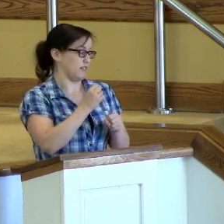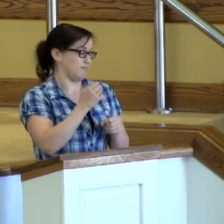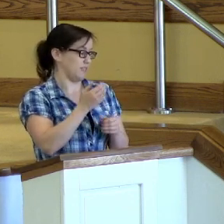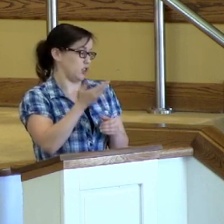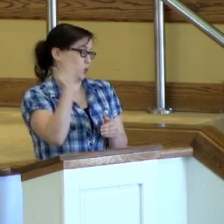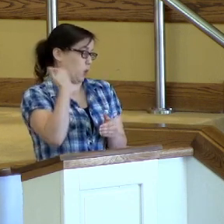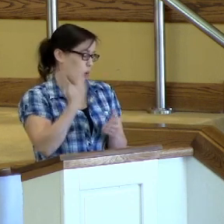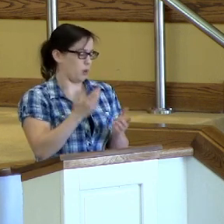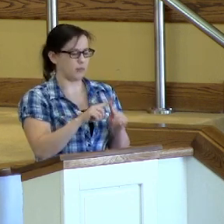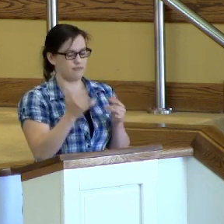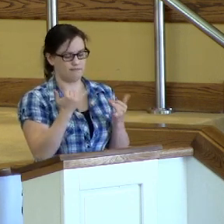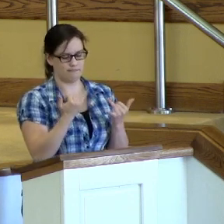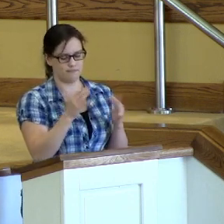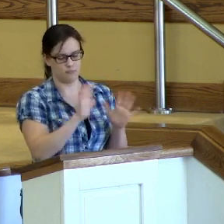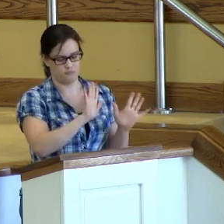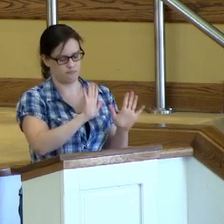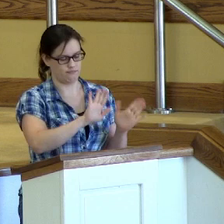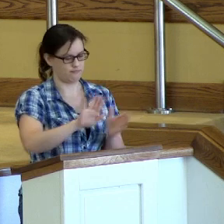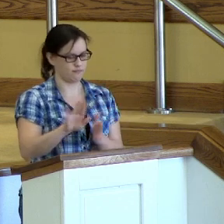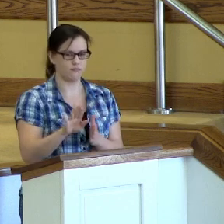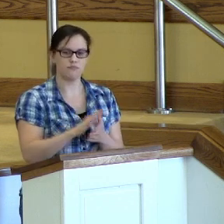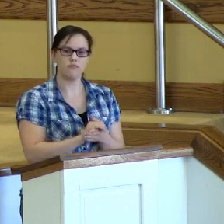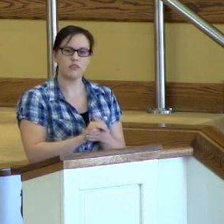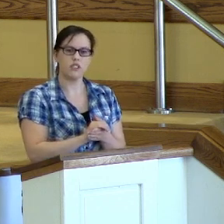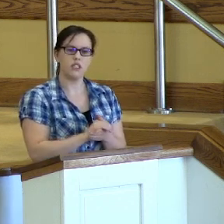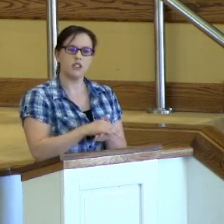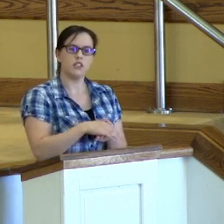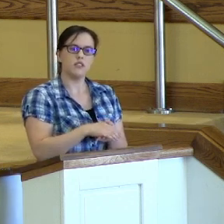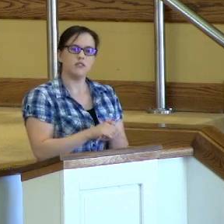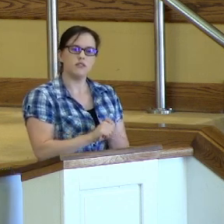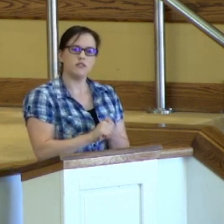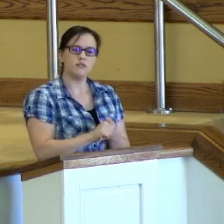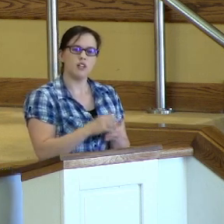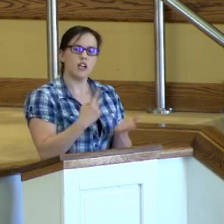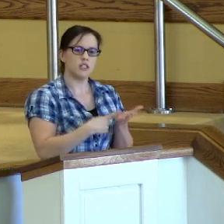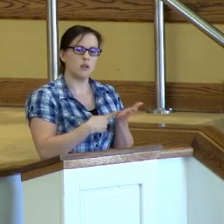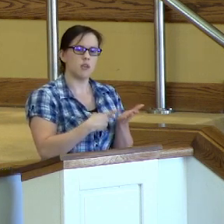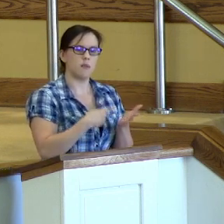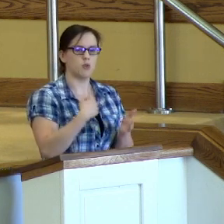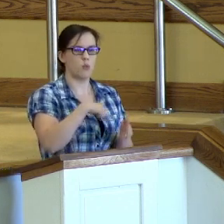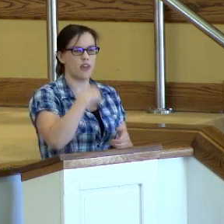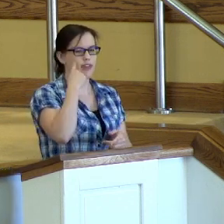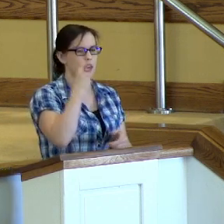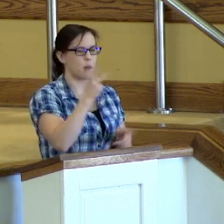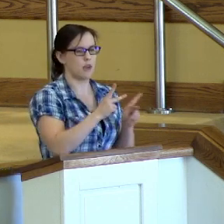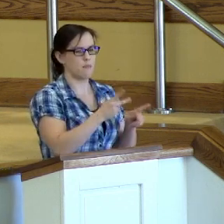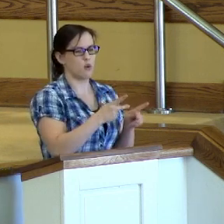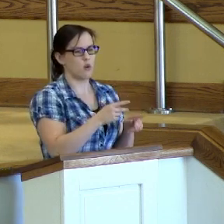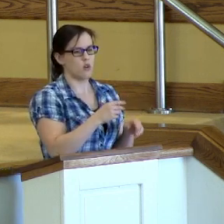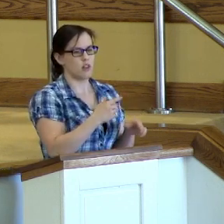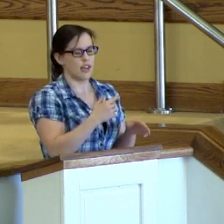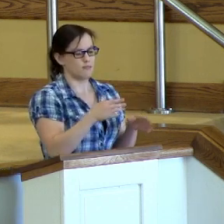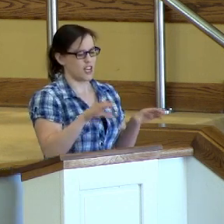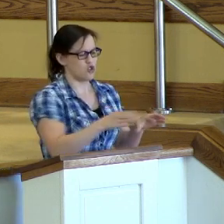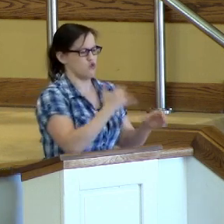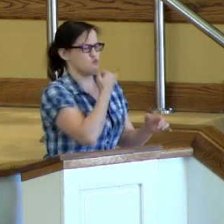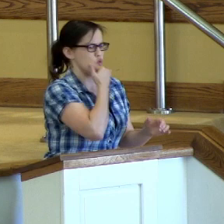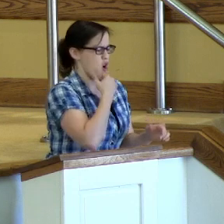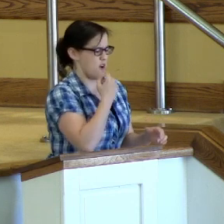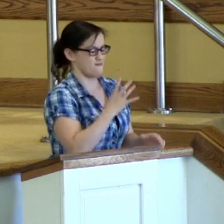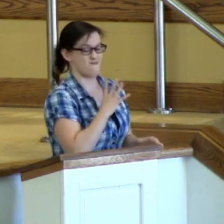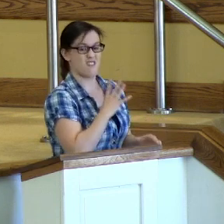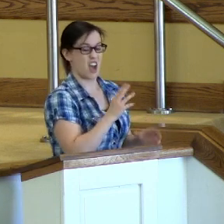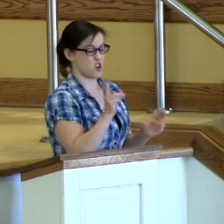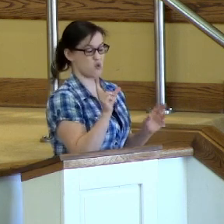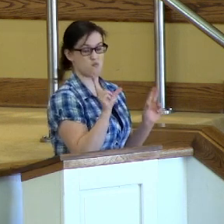anyway, I've heard it said, God's grindstone grinds slow but exceedingly fine. People think they can get away with stuff,